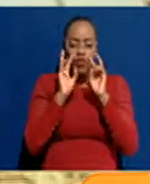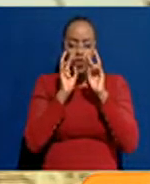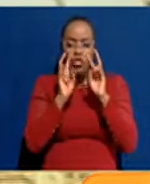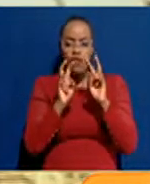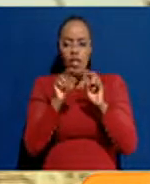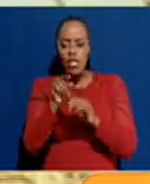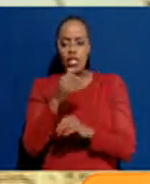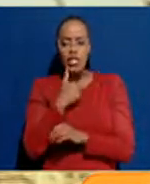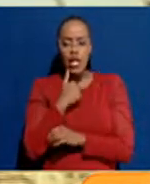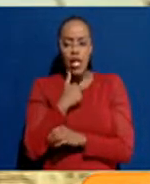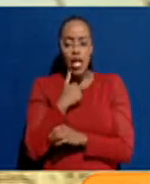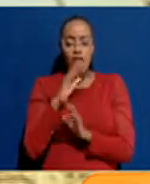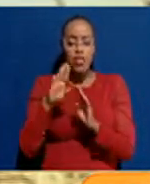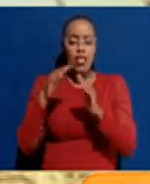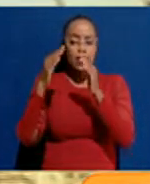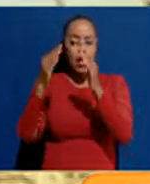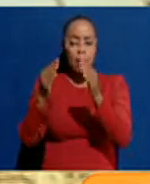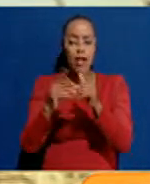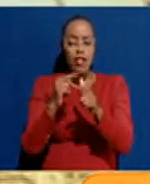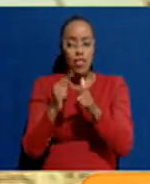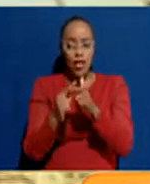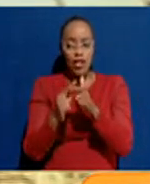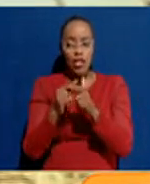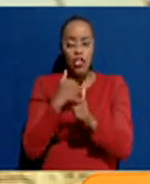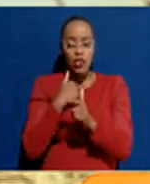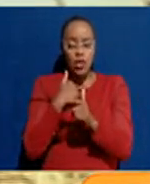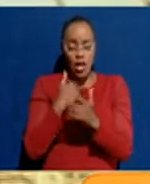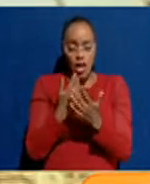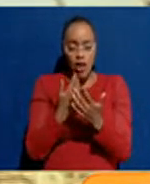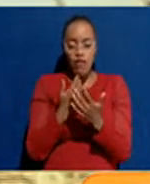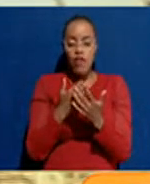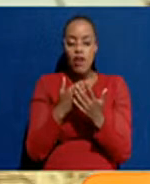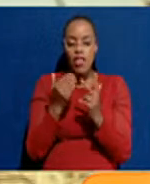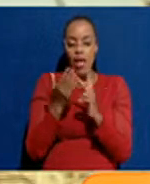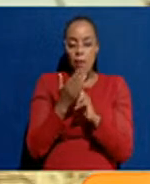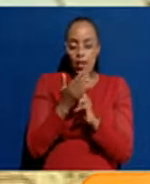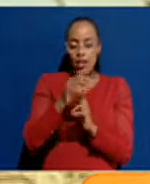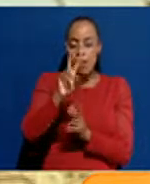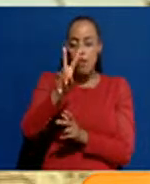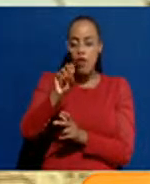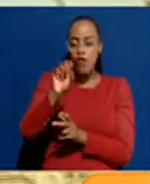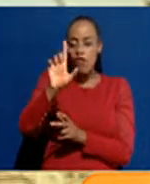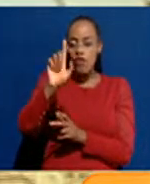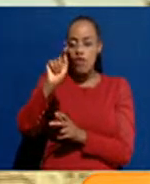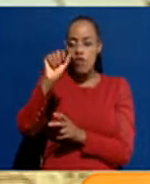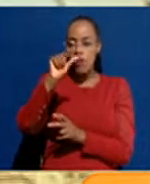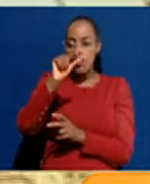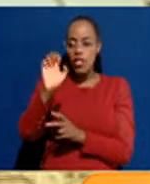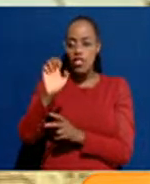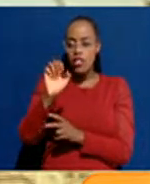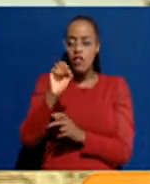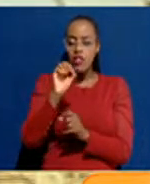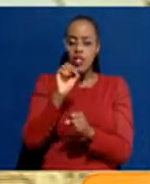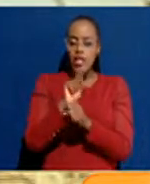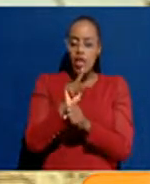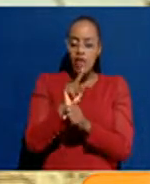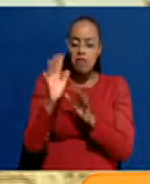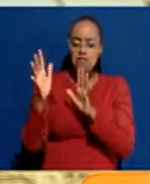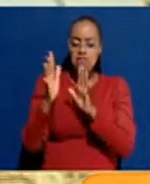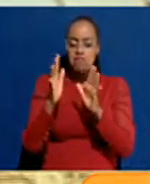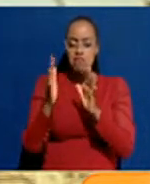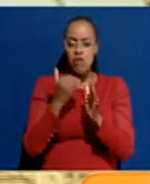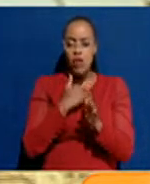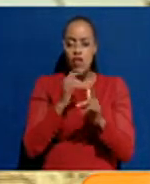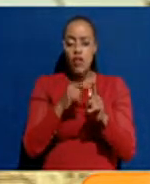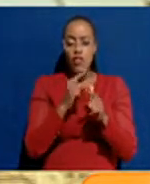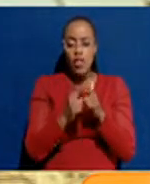power is applied, you have an high tension or a medium voltage, mm-hmm. which is mainly possibly a 11 kV feeder.